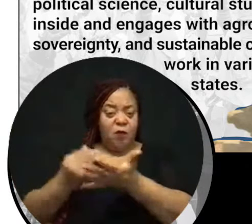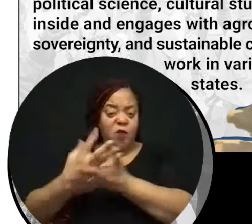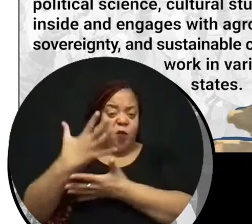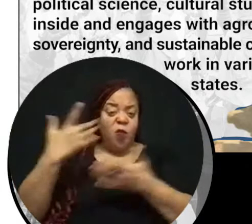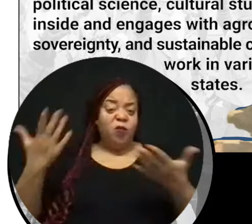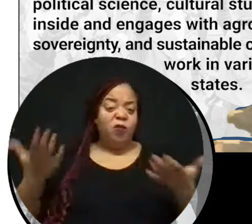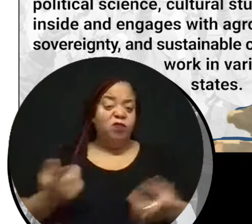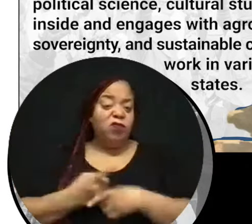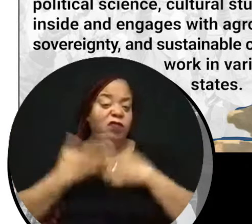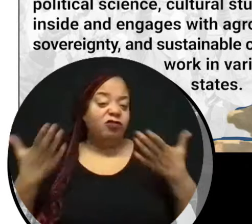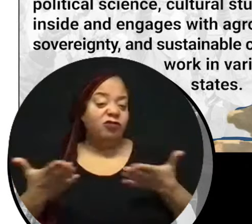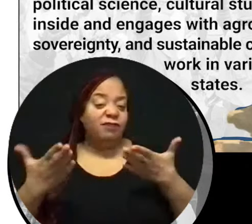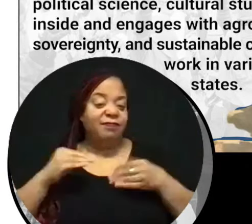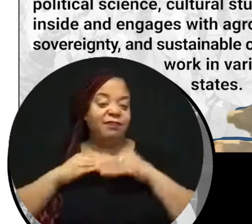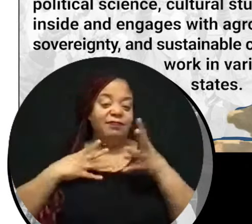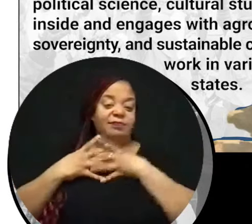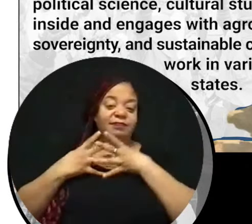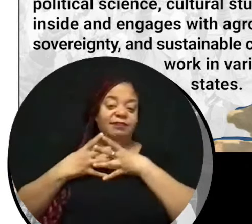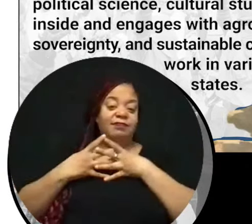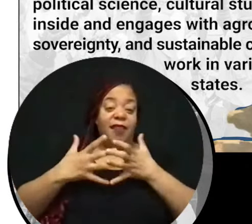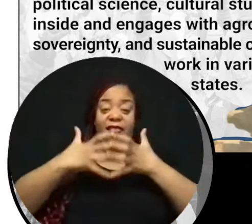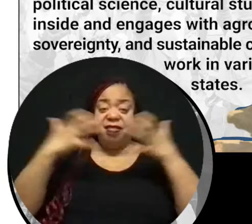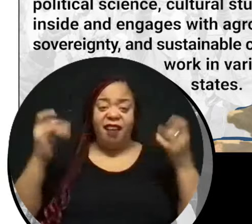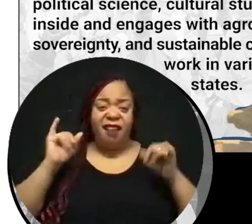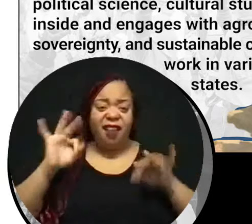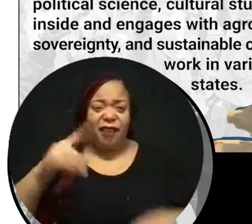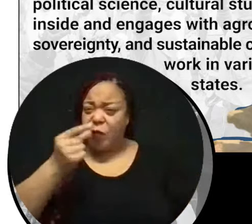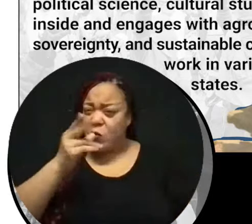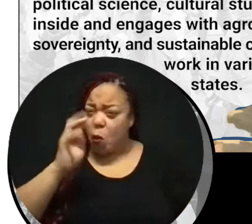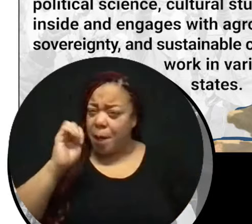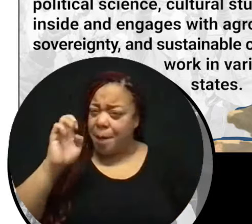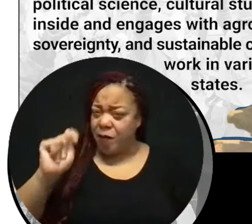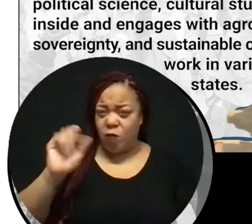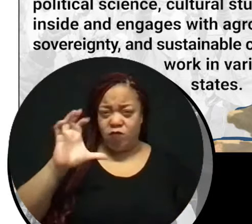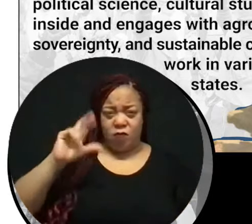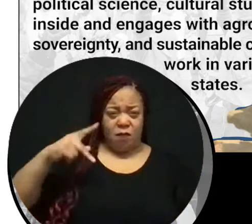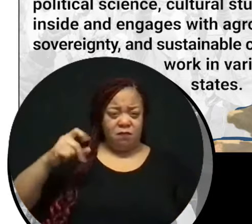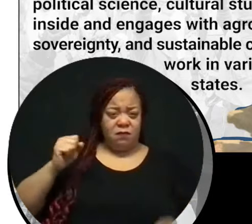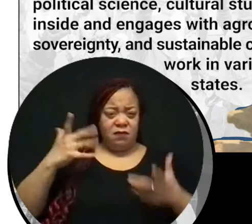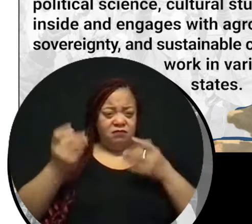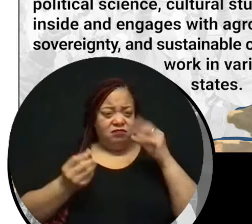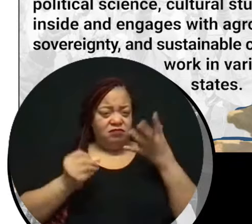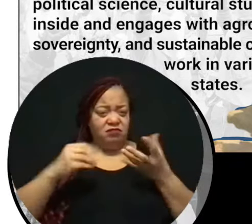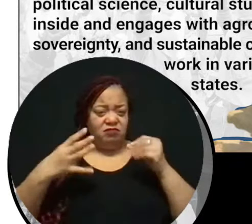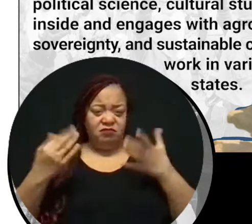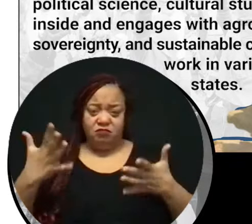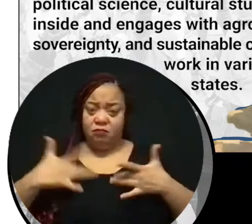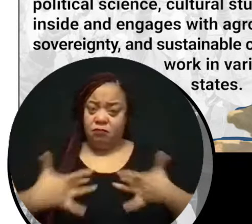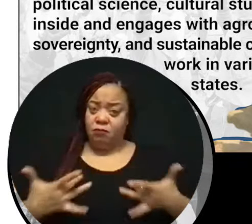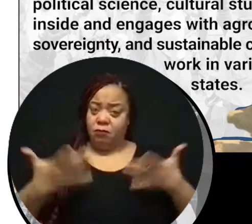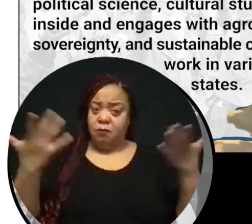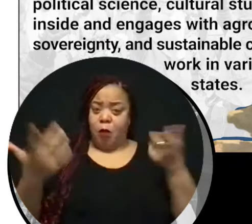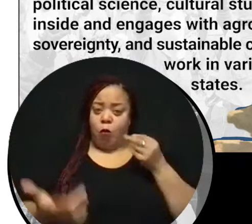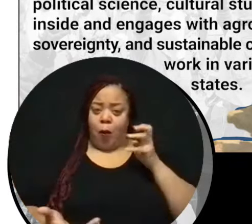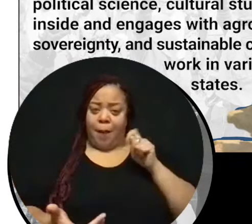was like, "Wow, you know, I never grew none of this stuff." So it was a learning experience. But I started asking,